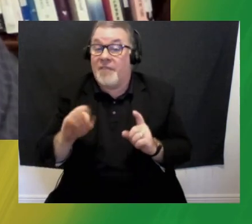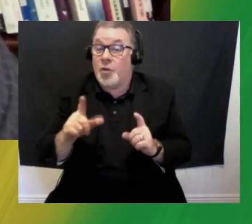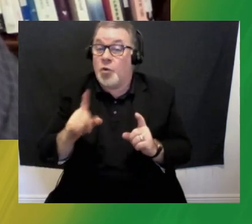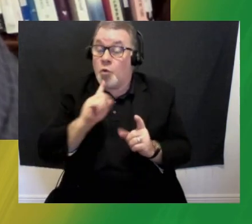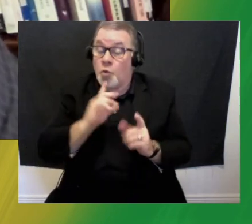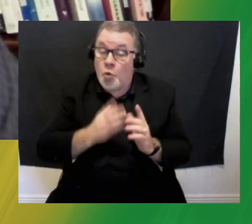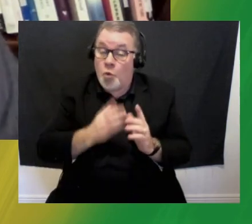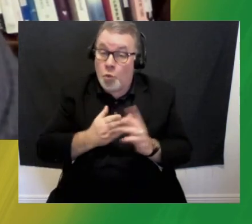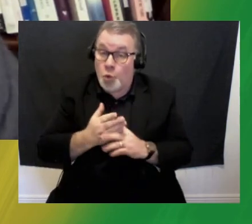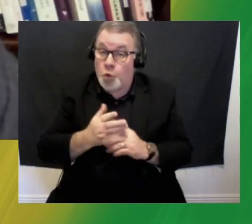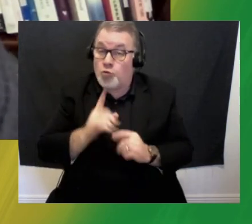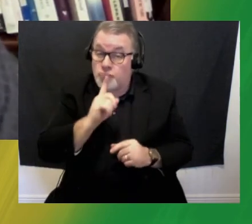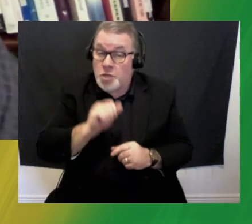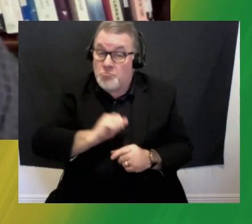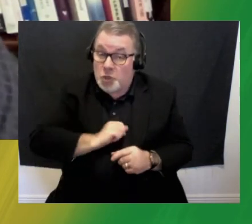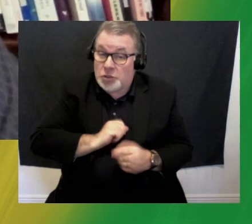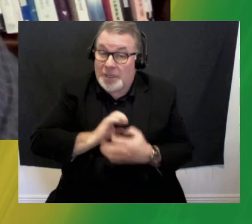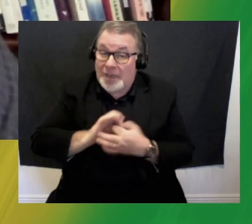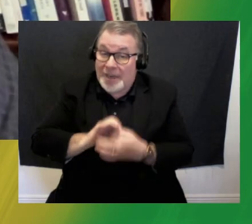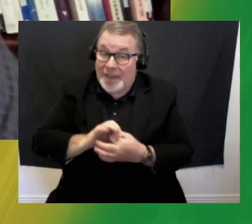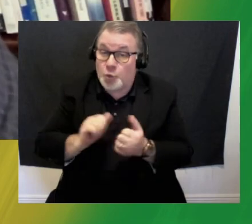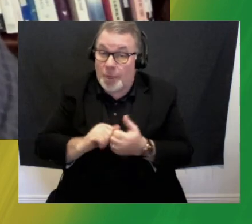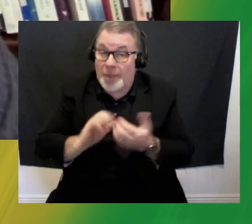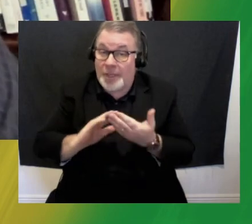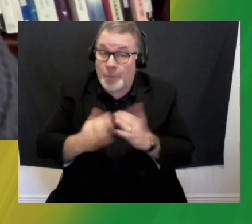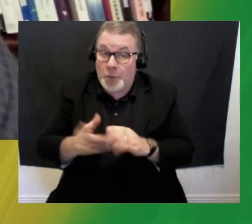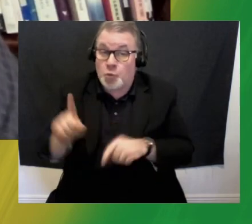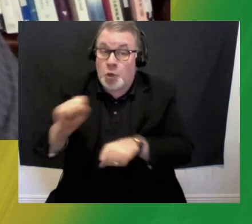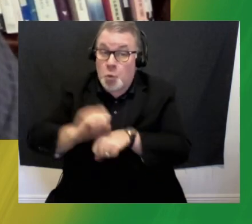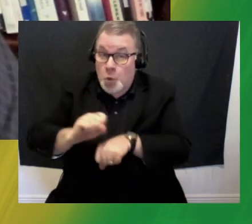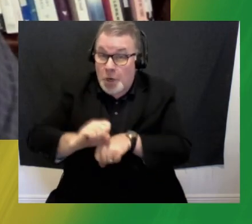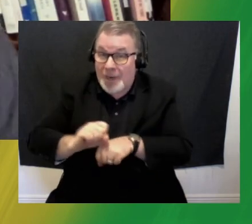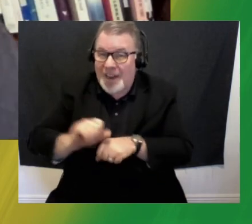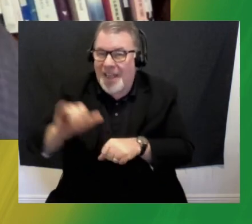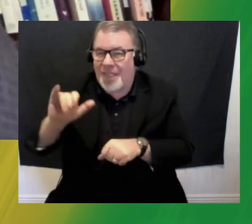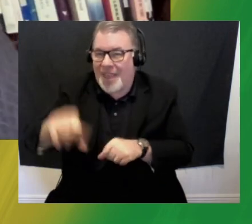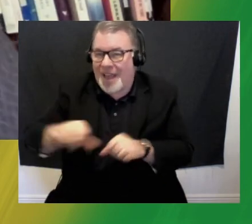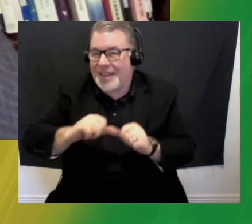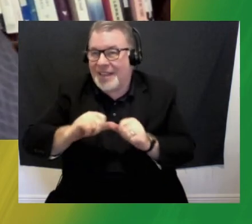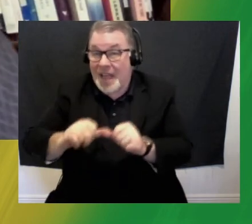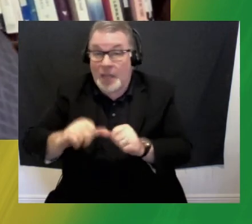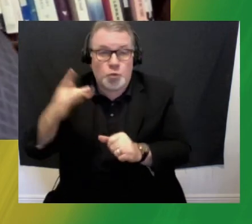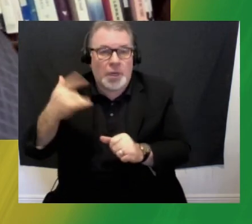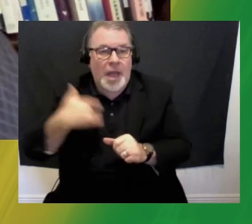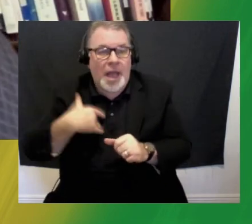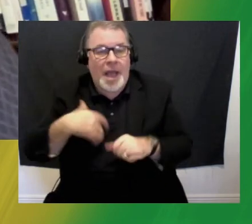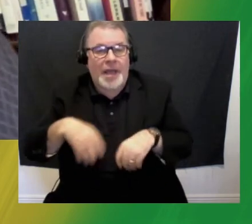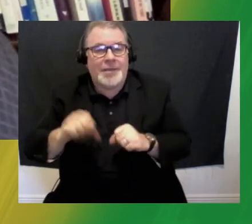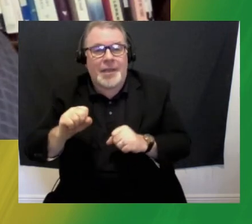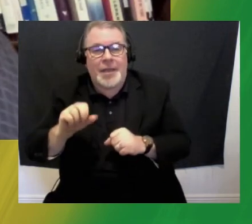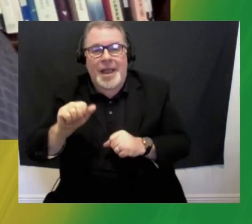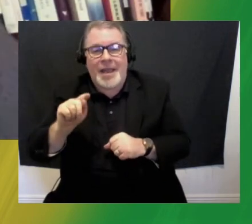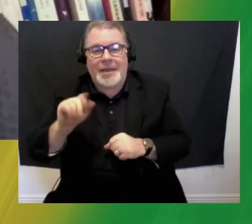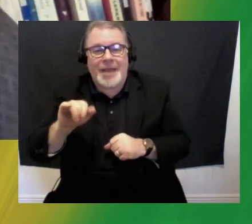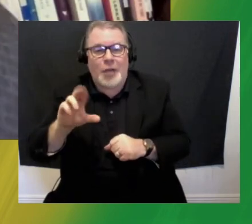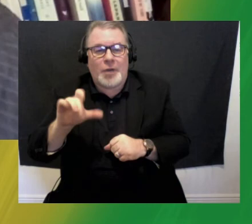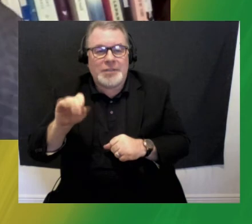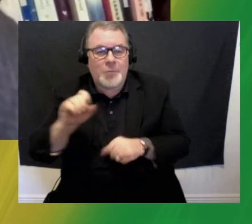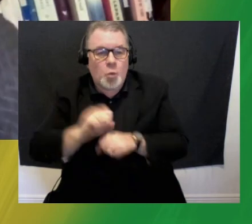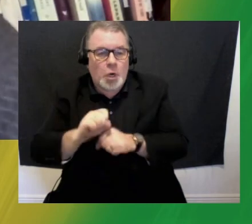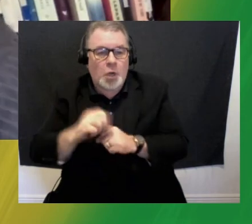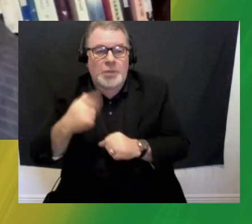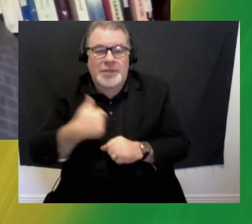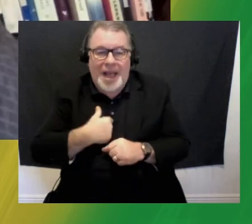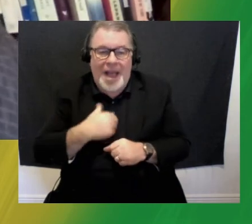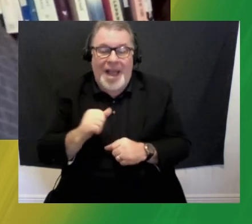personal connection to the communities that you're working with, that lasts. The reason that I do anti-racism work and the reason that I am